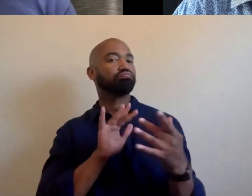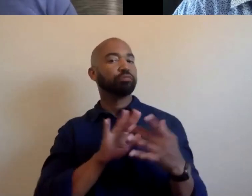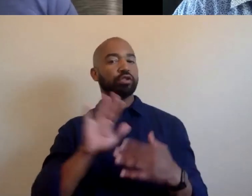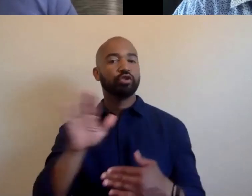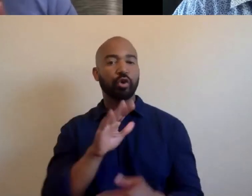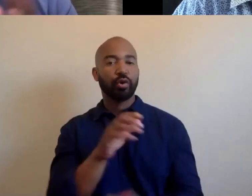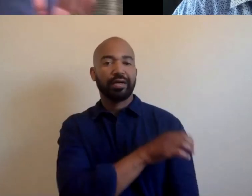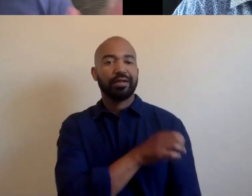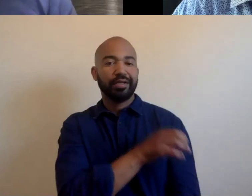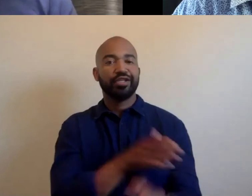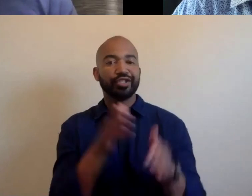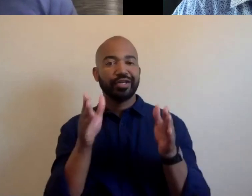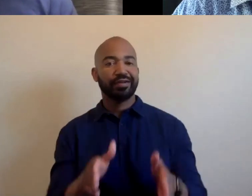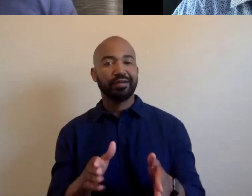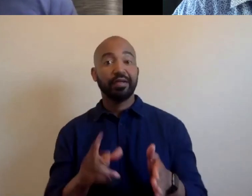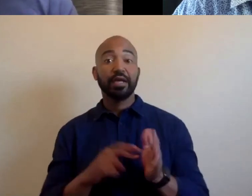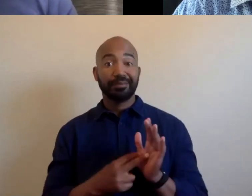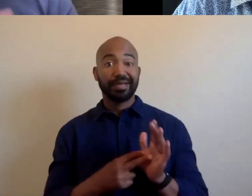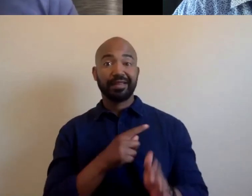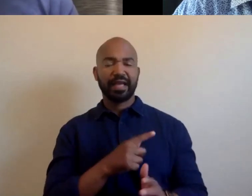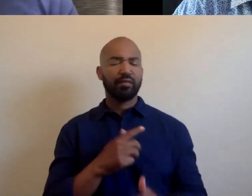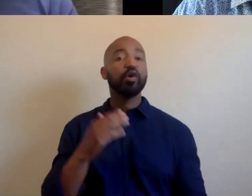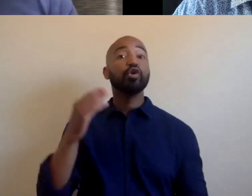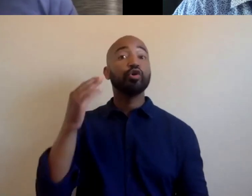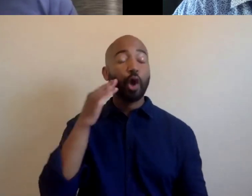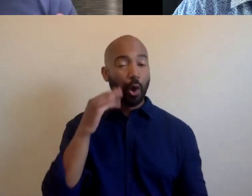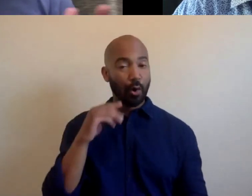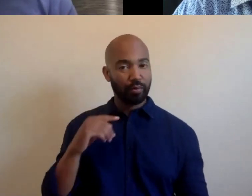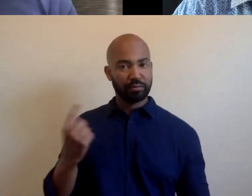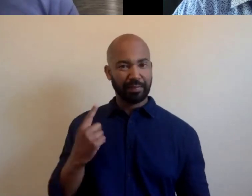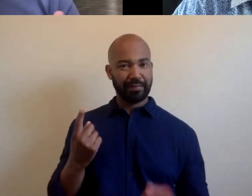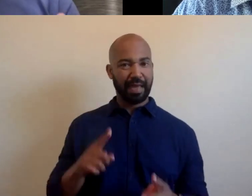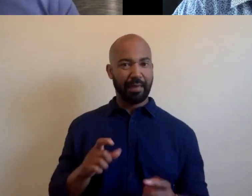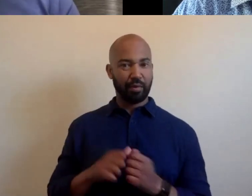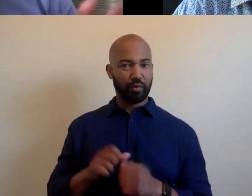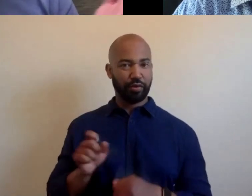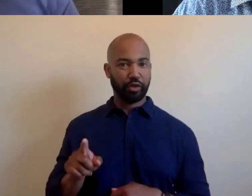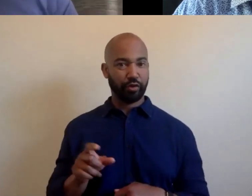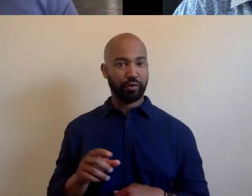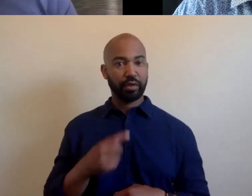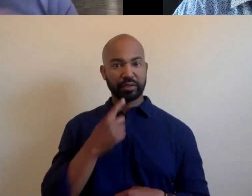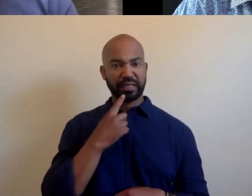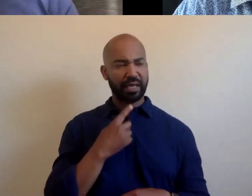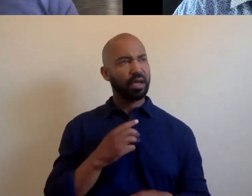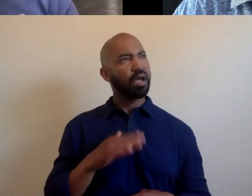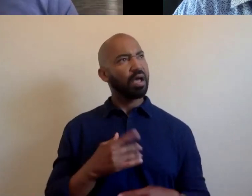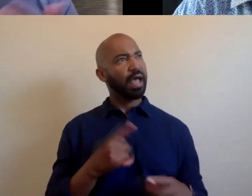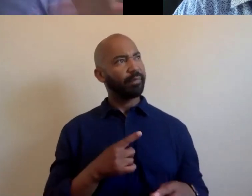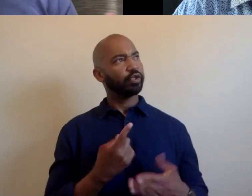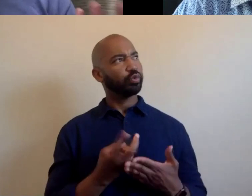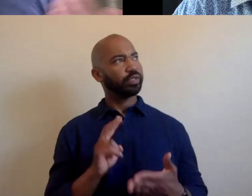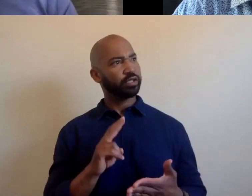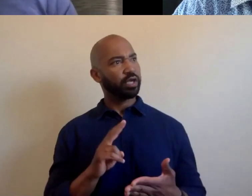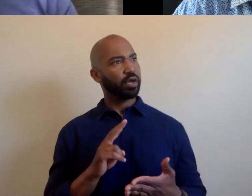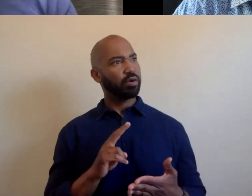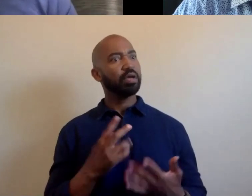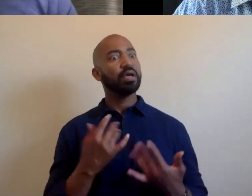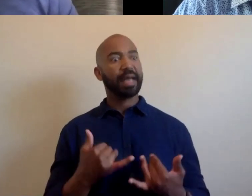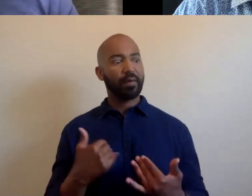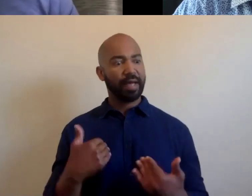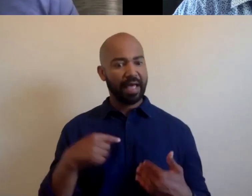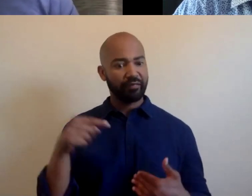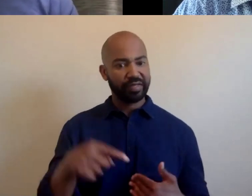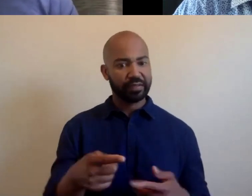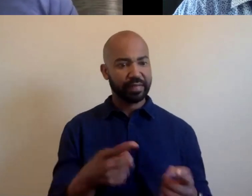you, at least you'll be on their radar, so that then you can say, oh wait, I had this 2 weeks ago and now I have this, what should I do? So